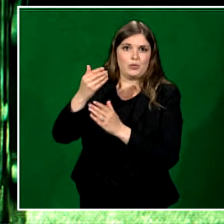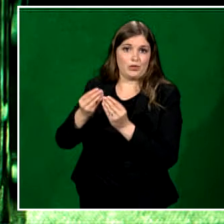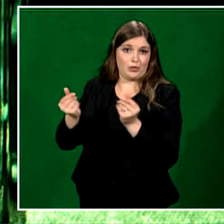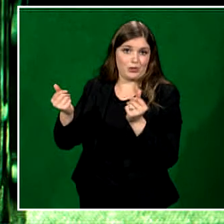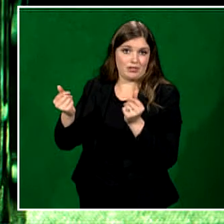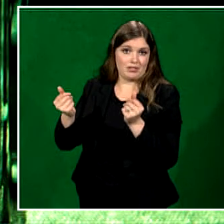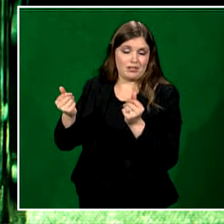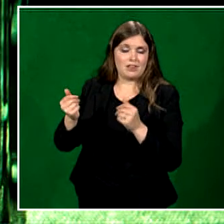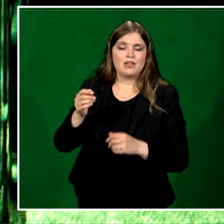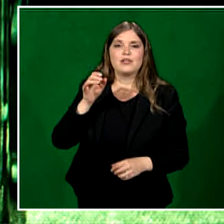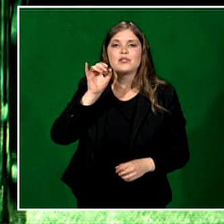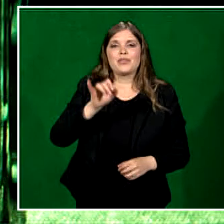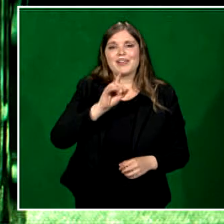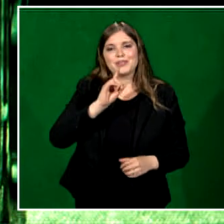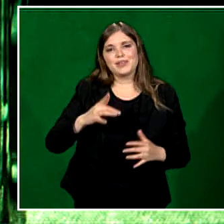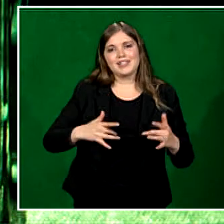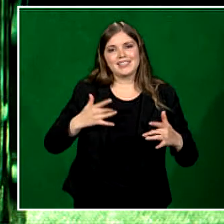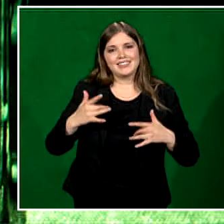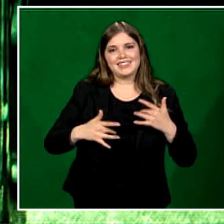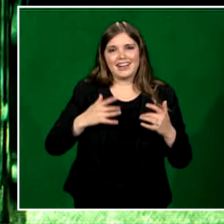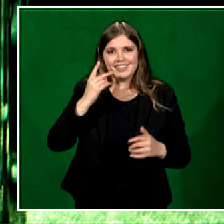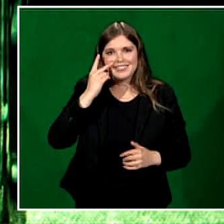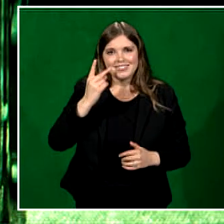so that's exciting to see.